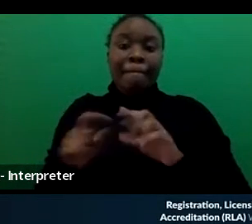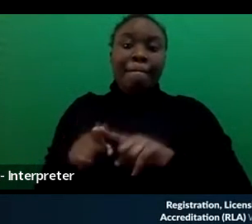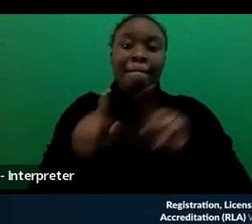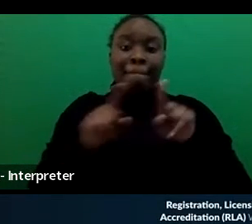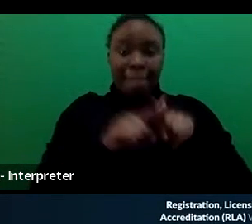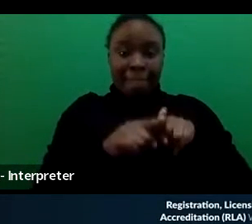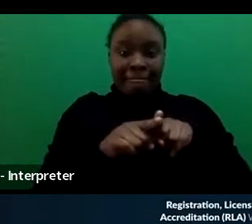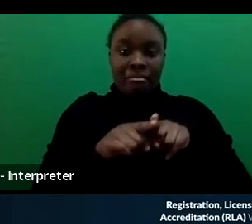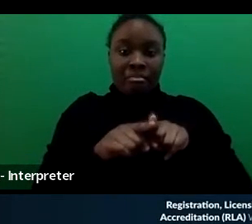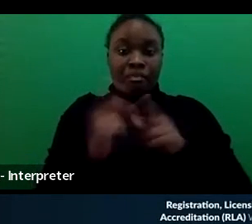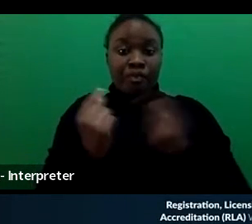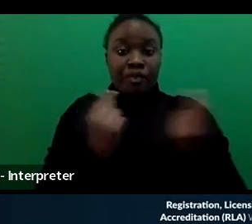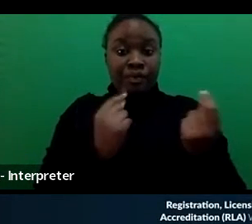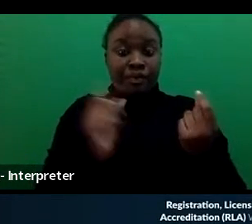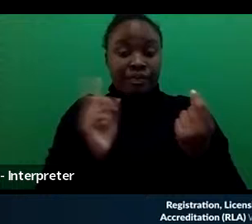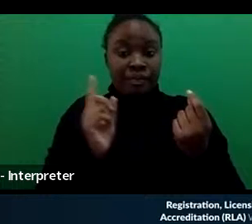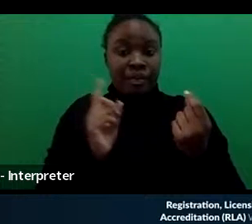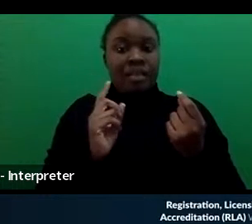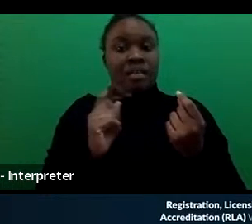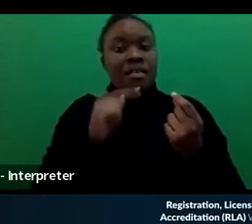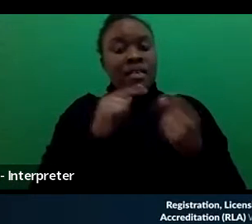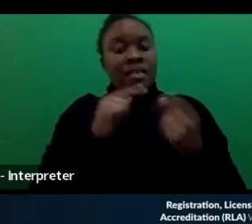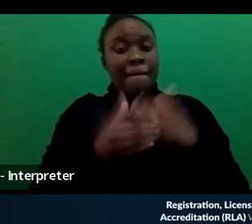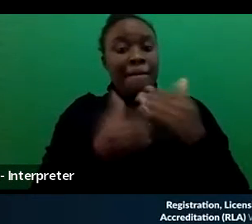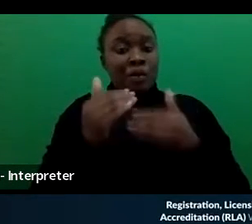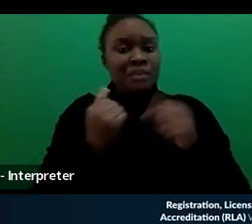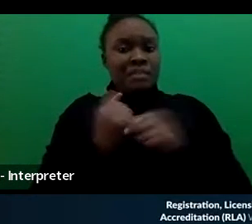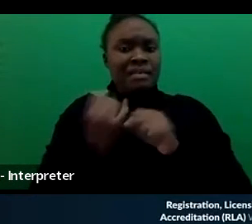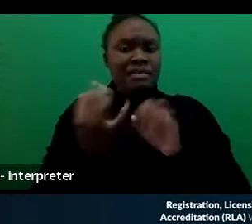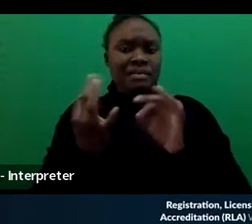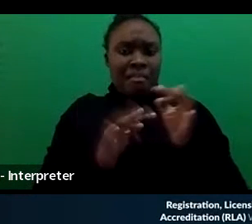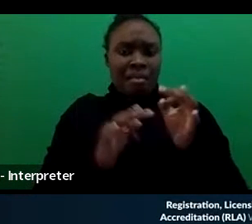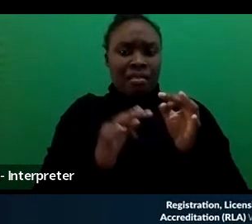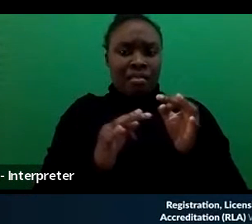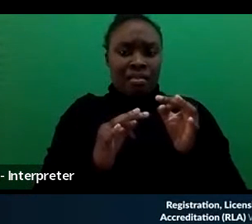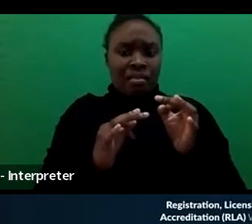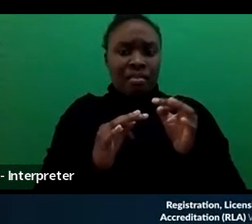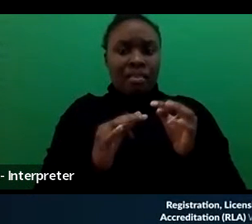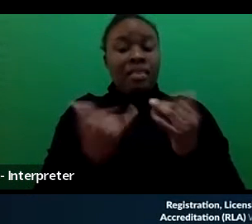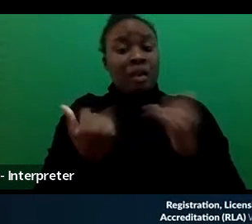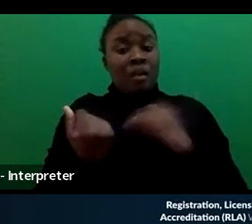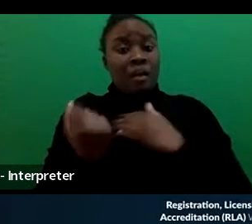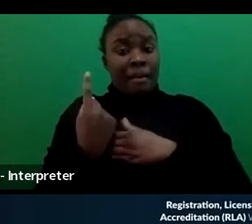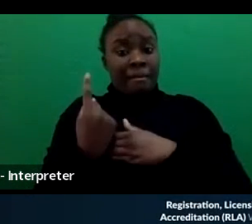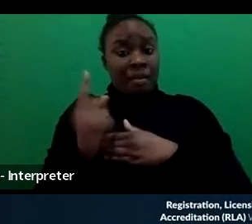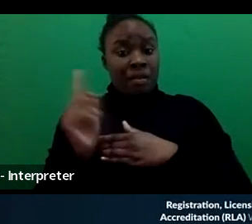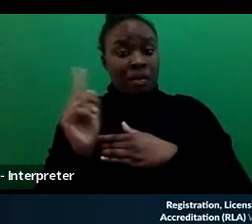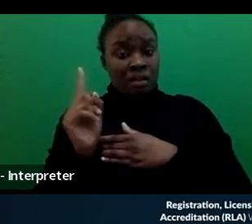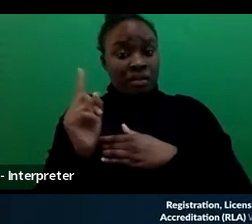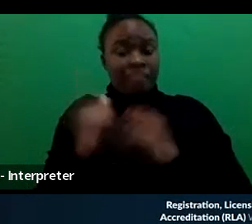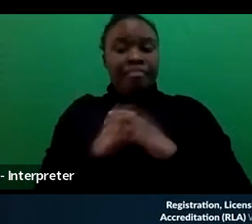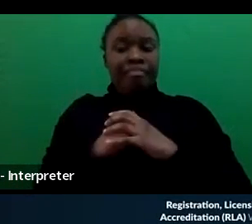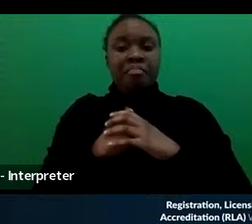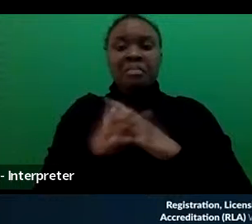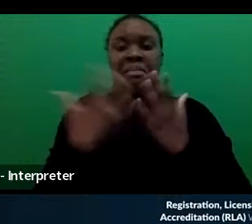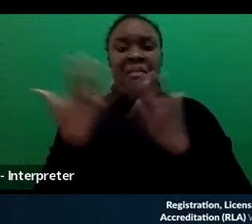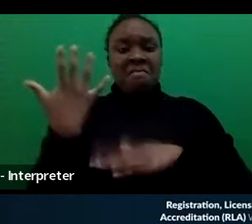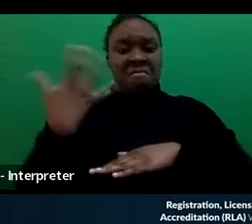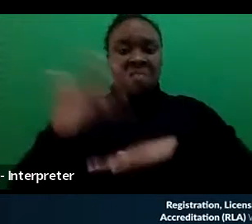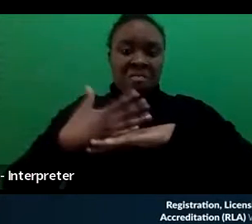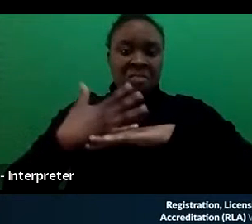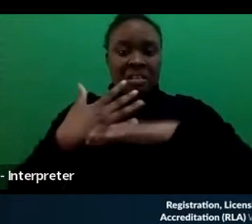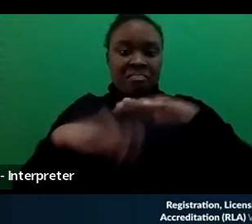make the process simplified. So what will happen is that within at least 5 days, we should be able